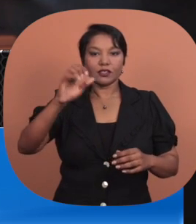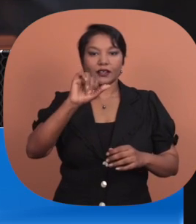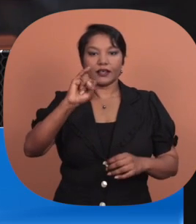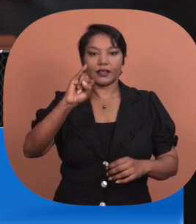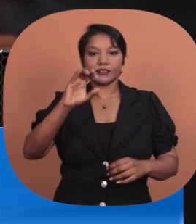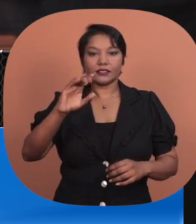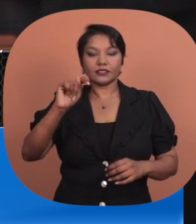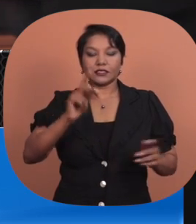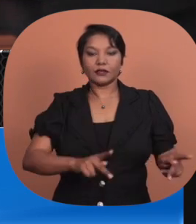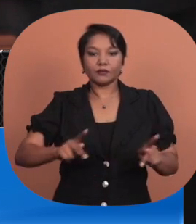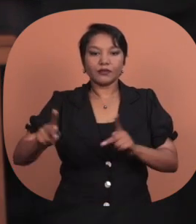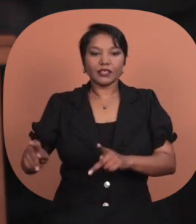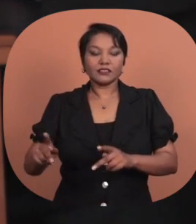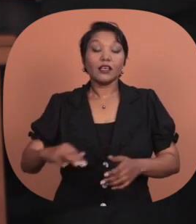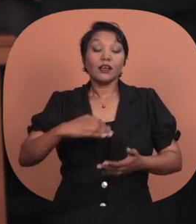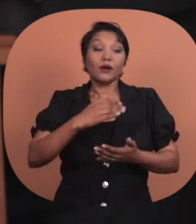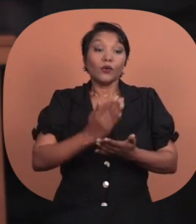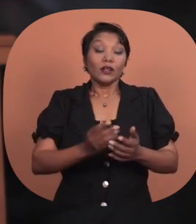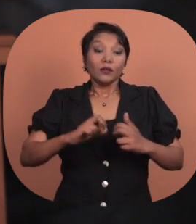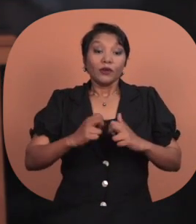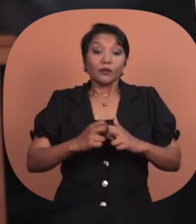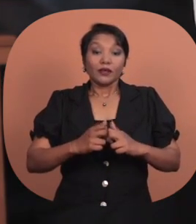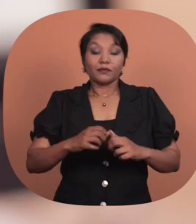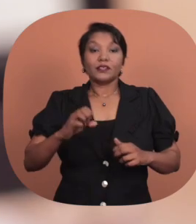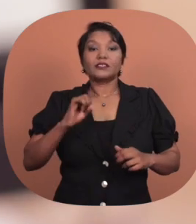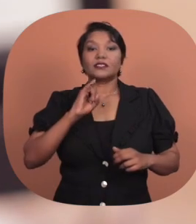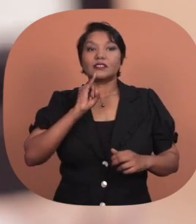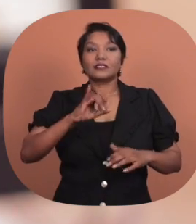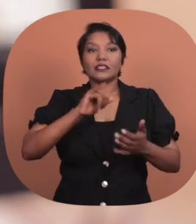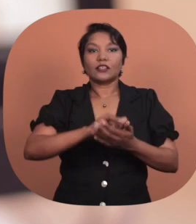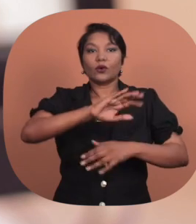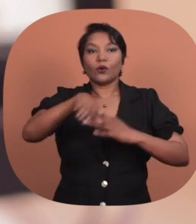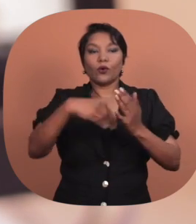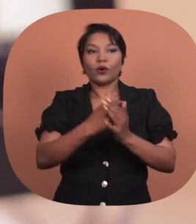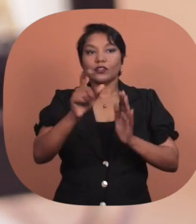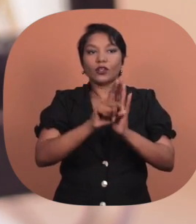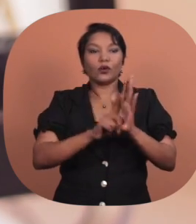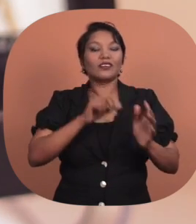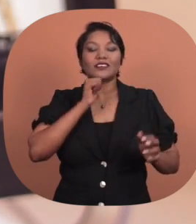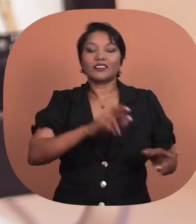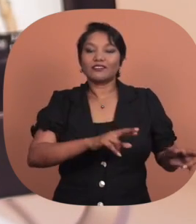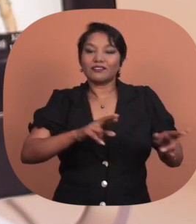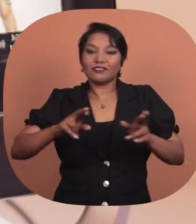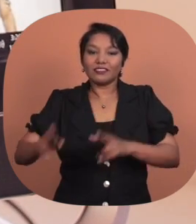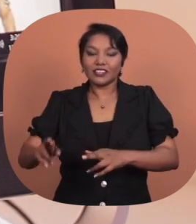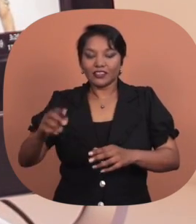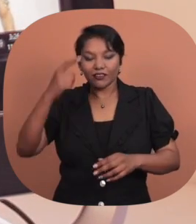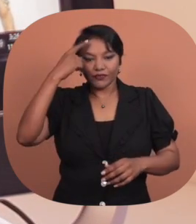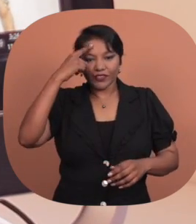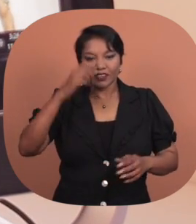heel in moving things along, because the legislative framework for online transactions needs to be properly